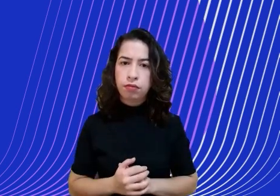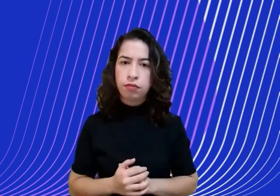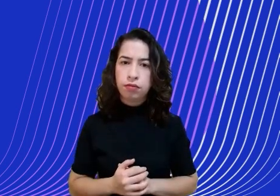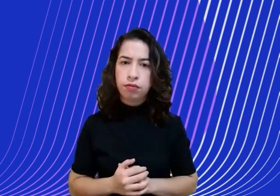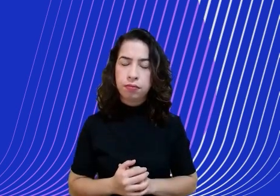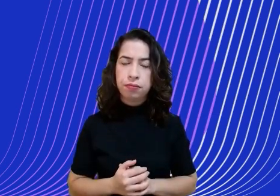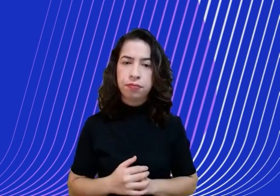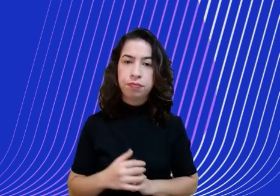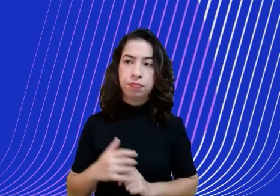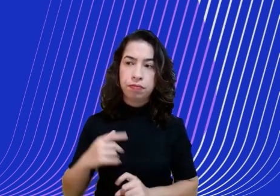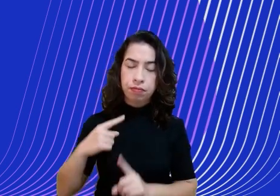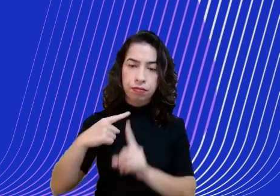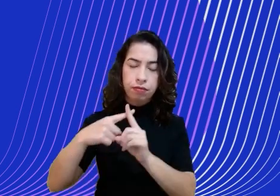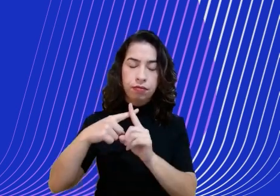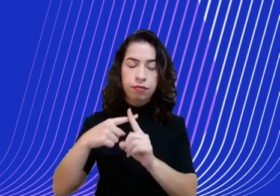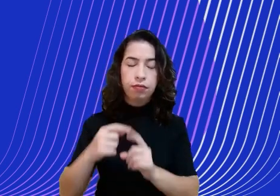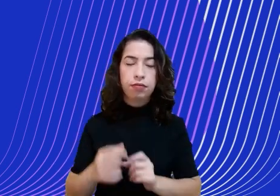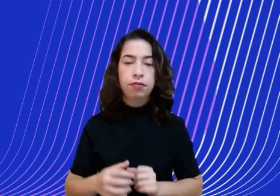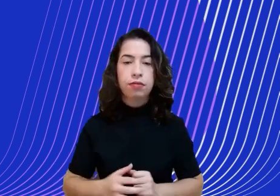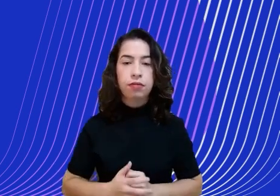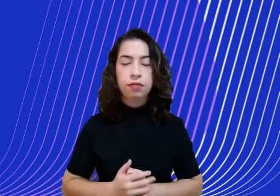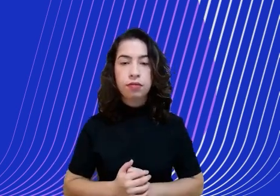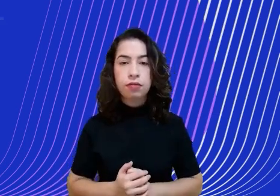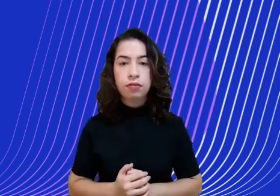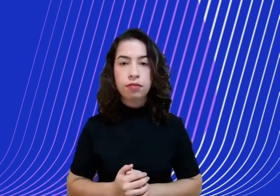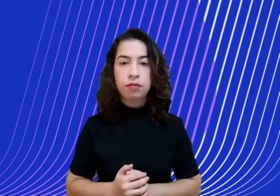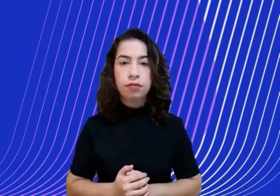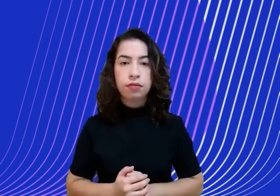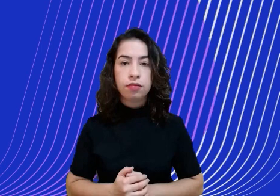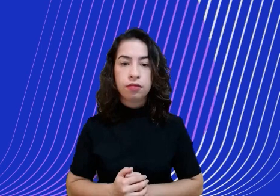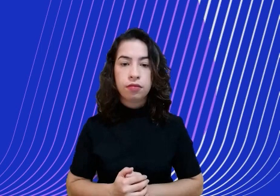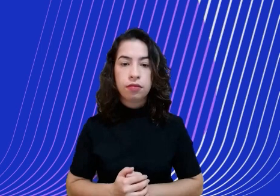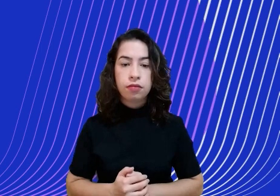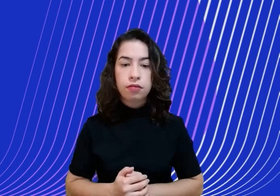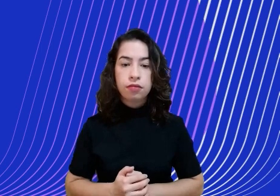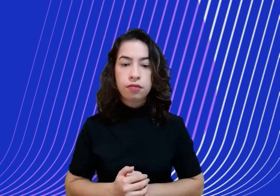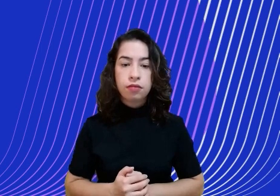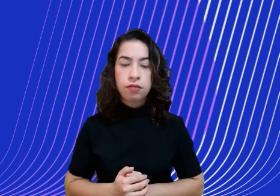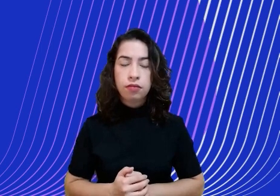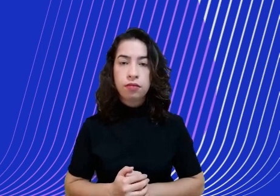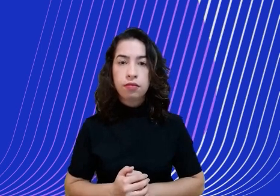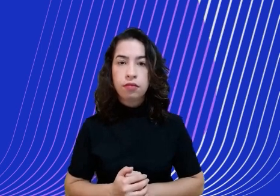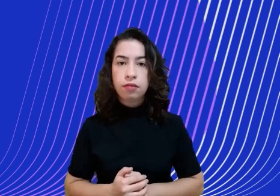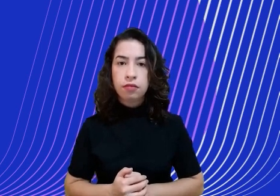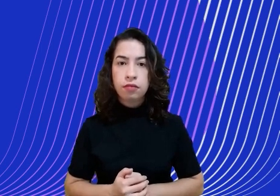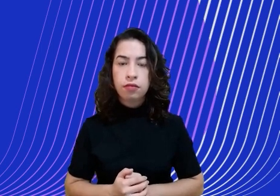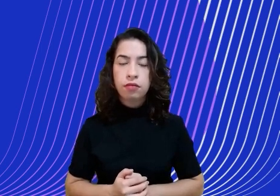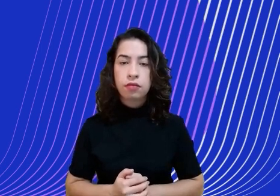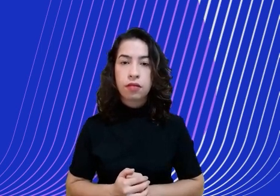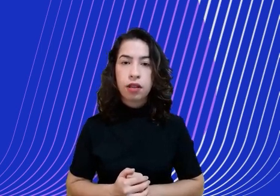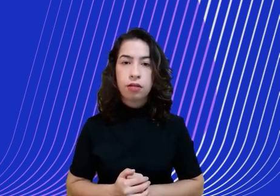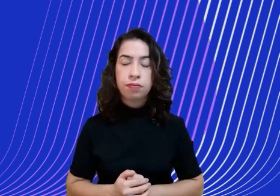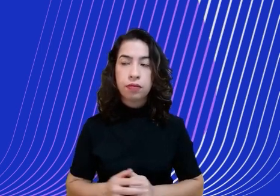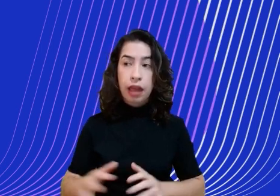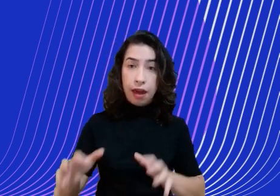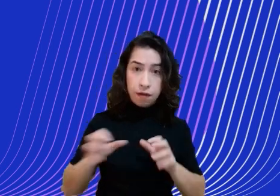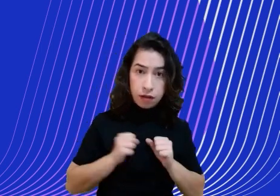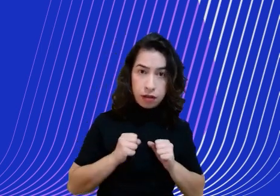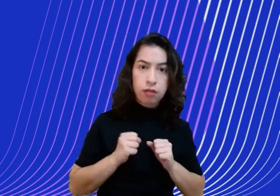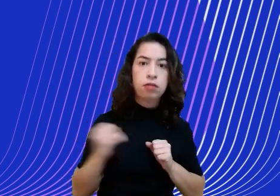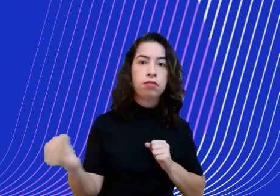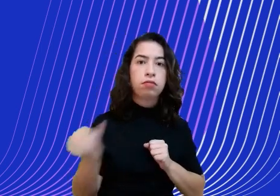have this positive impact. So the impact to us is an additional lens, but it's a priority one.